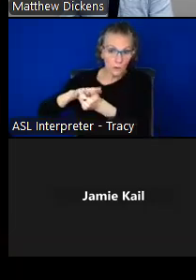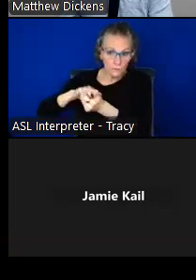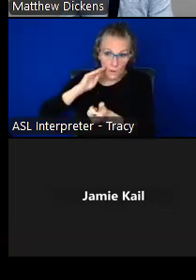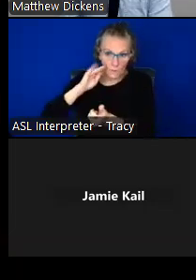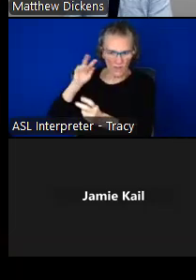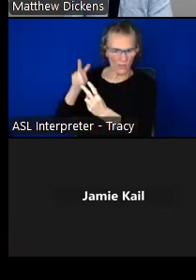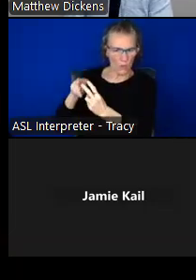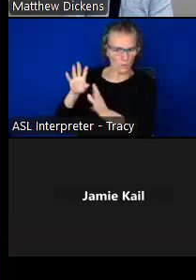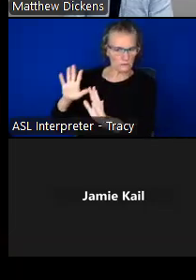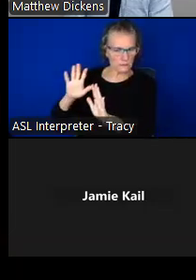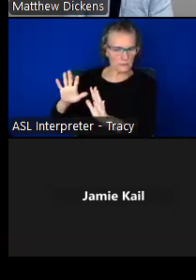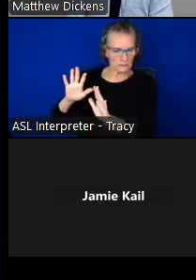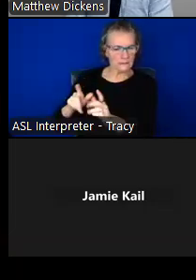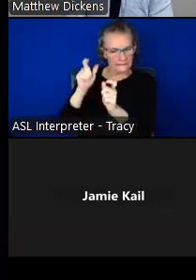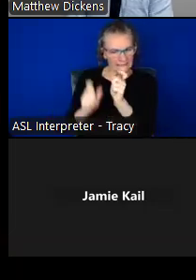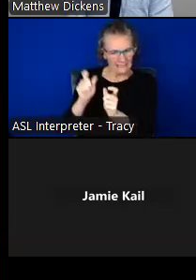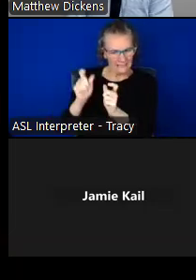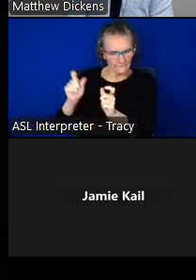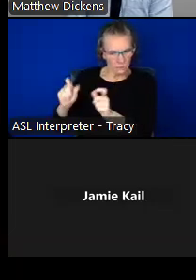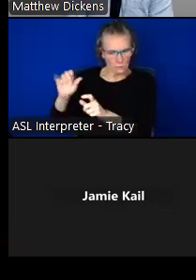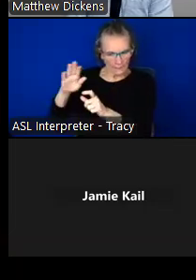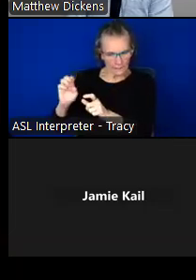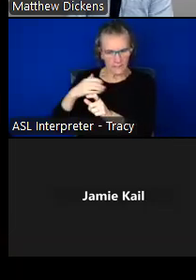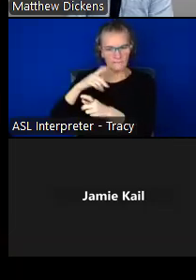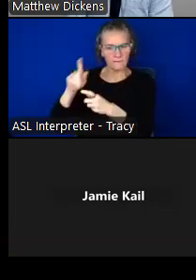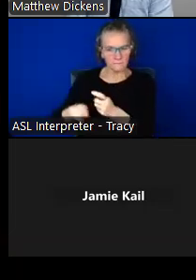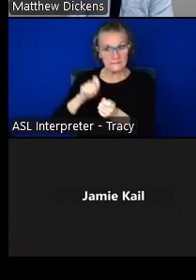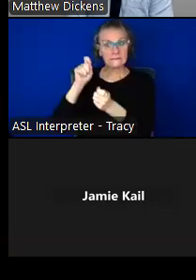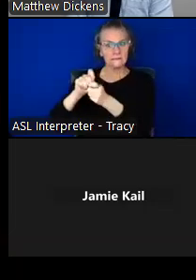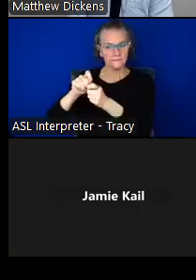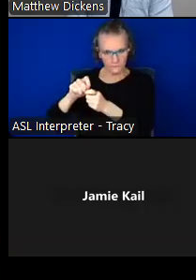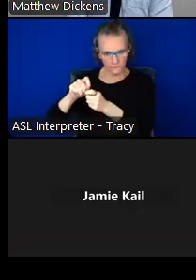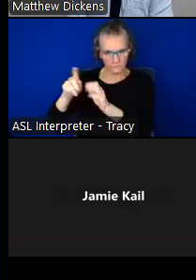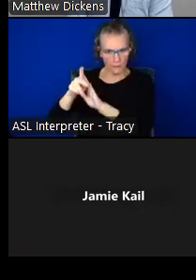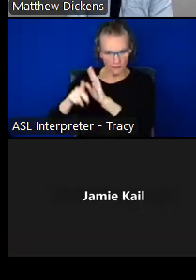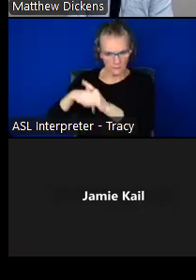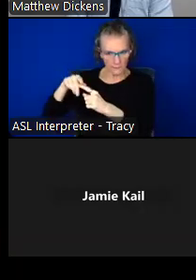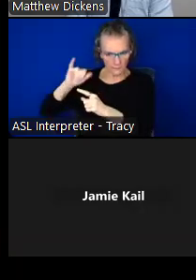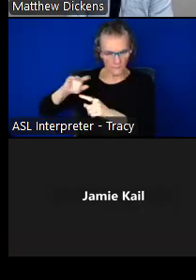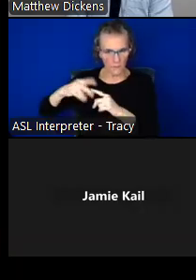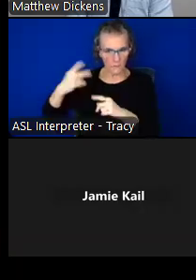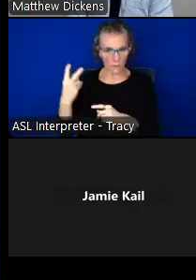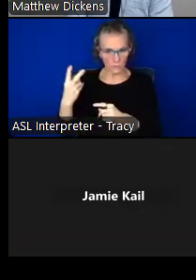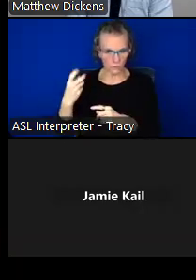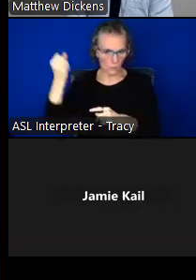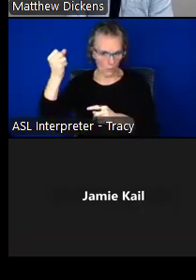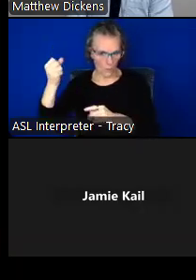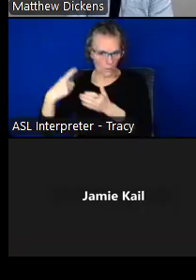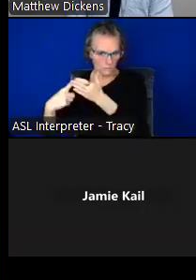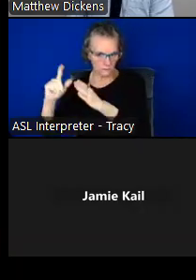case basis and have specific parameters around those, but we'll discuss those a little bit later in the presentation.